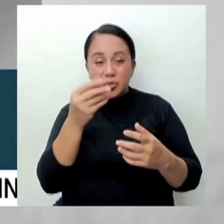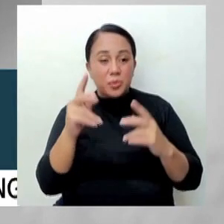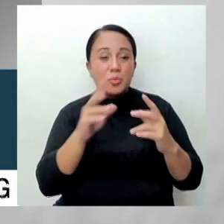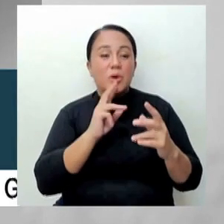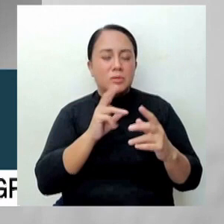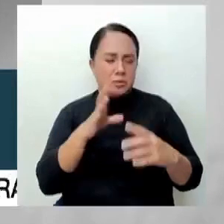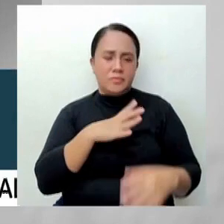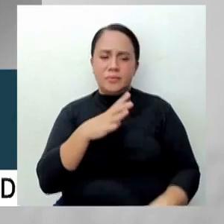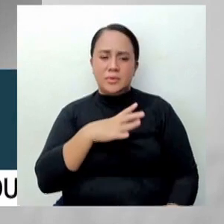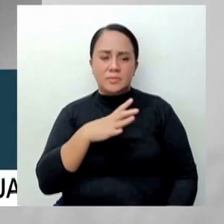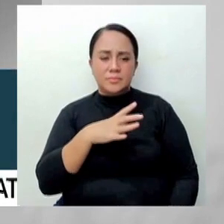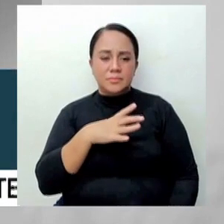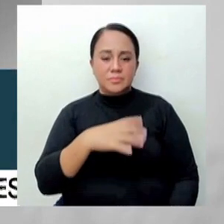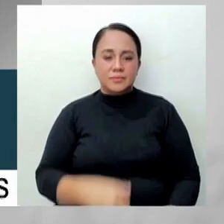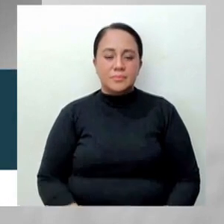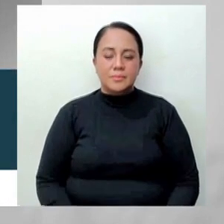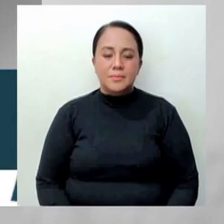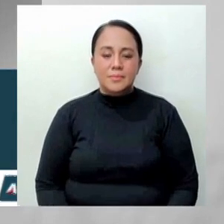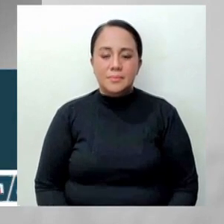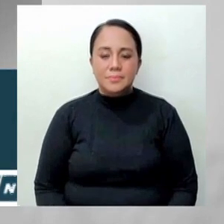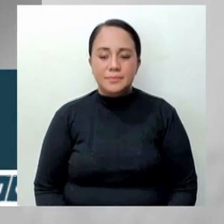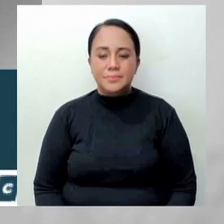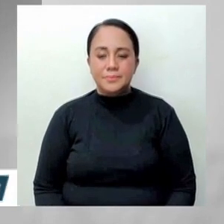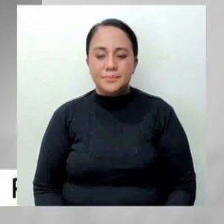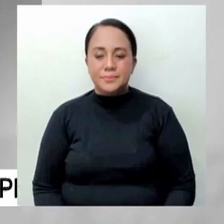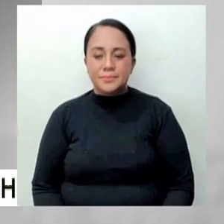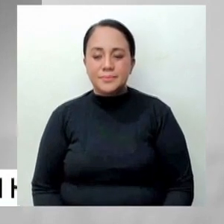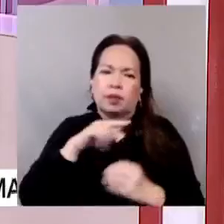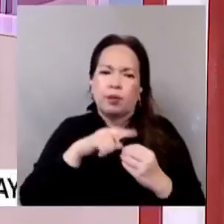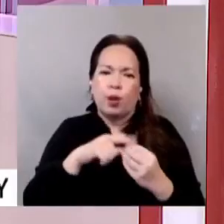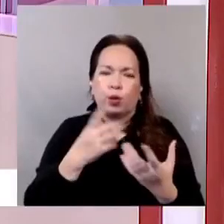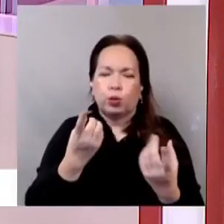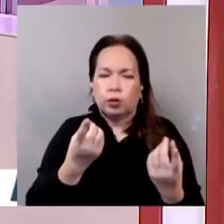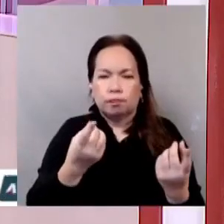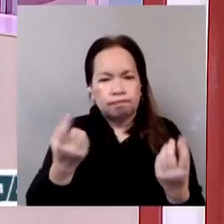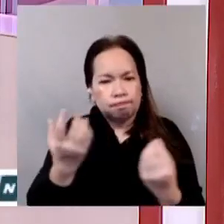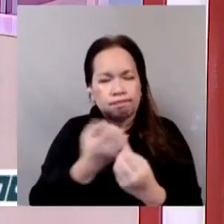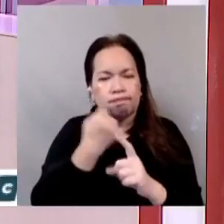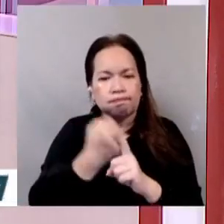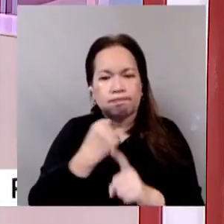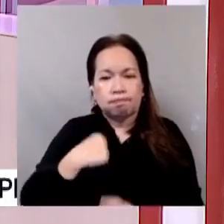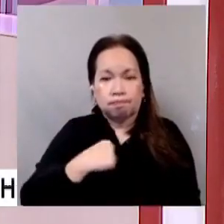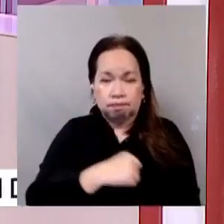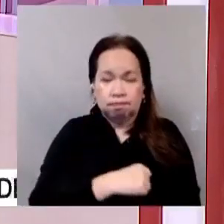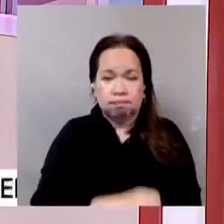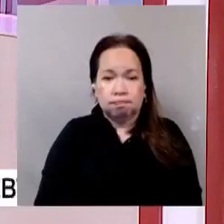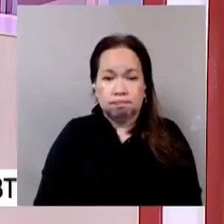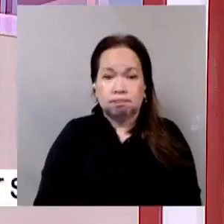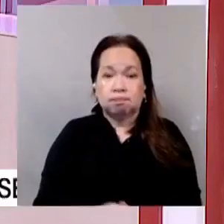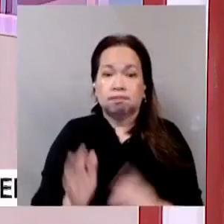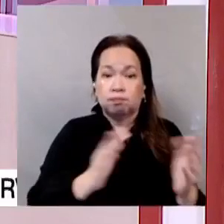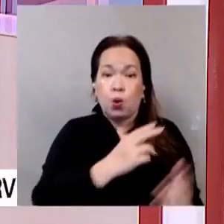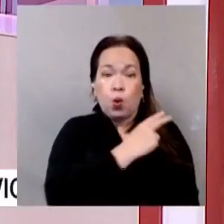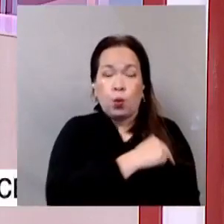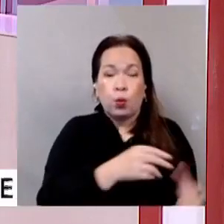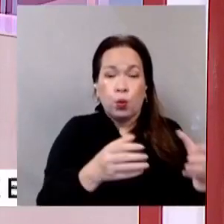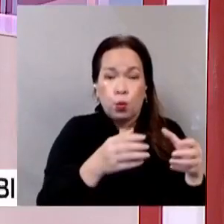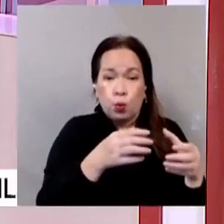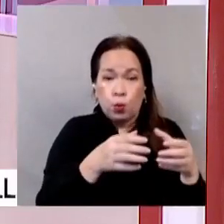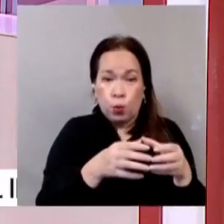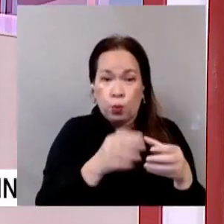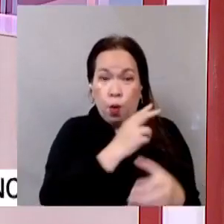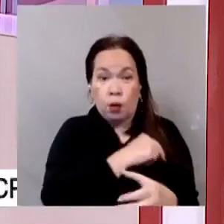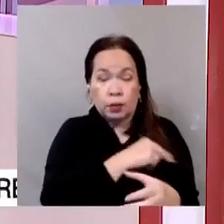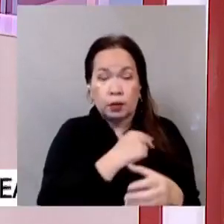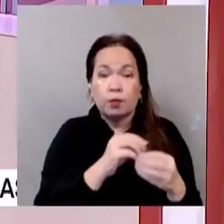farms. Lady Vicentio, ABS-CBN News. A hospitals group fears it will be even harder for healthcare workers